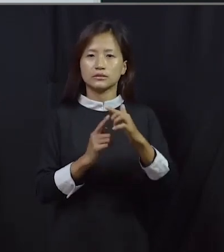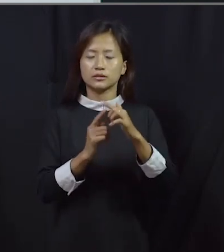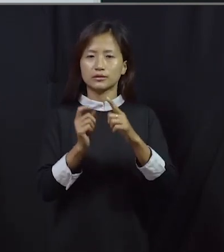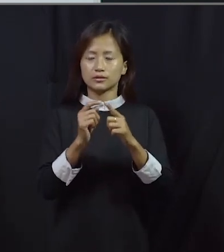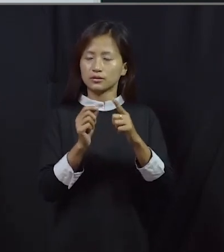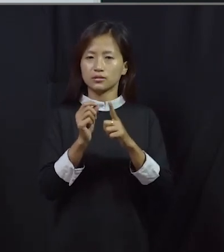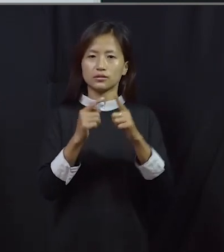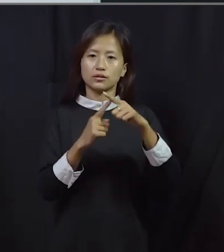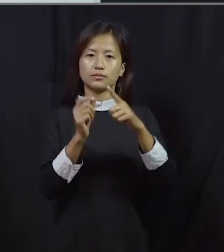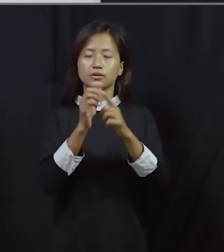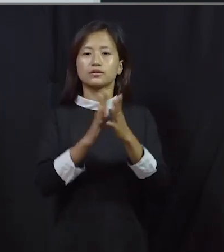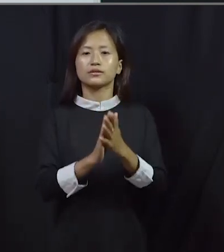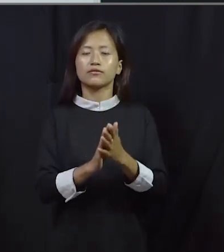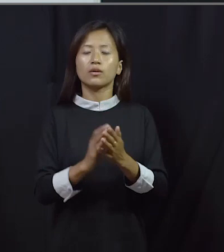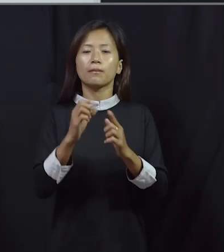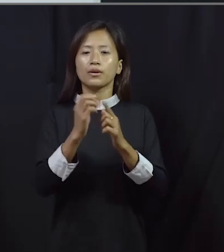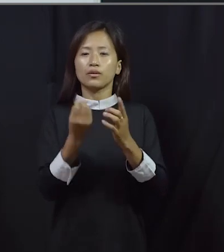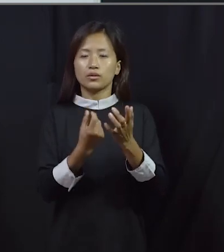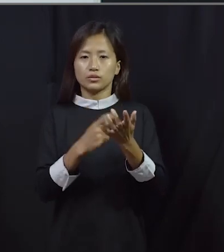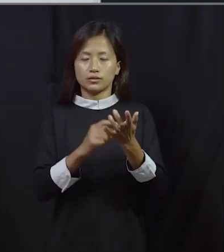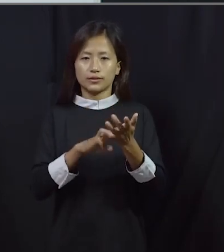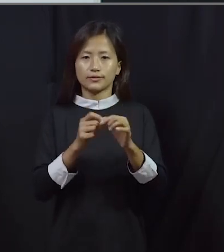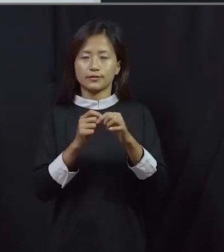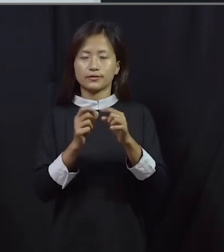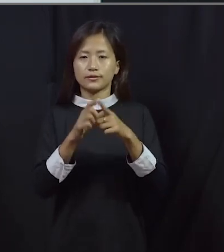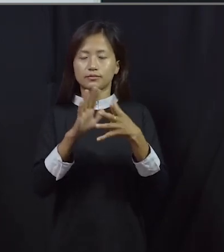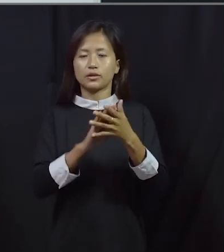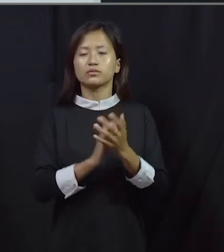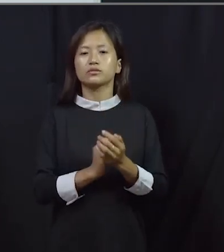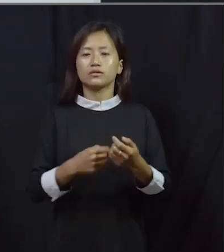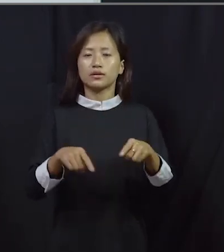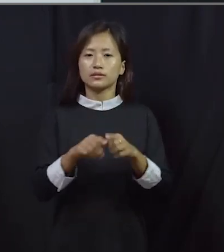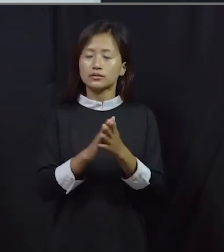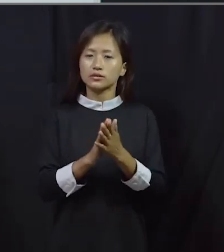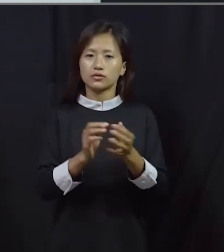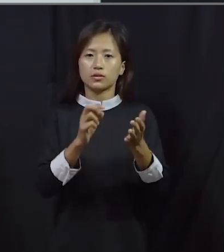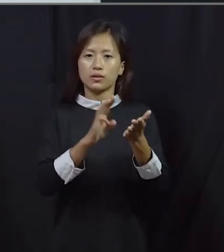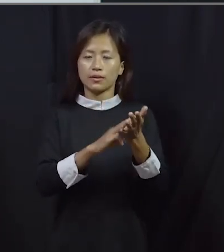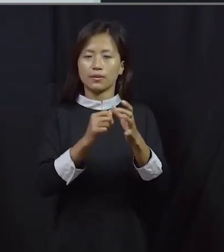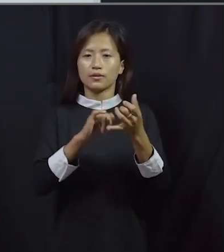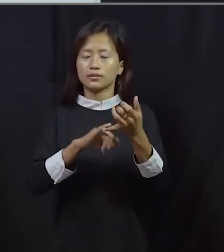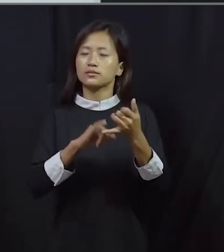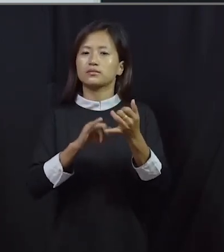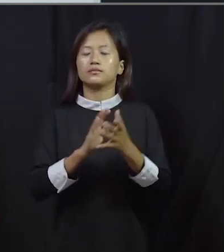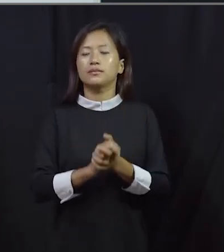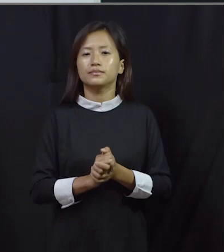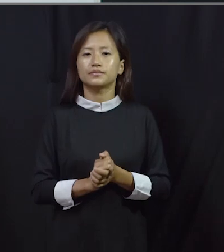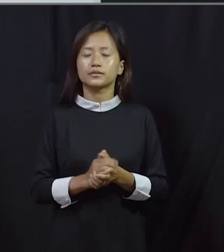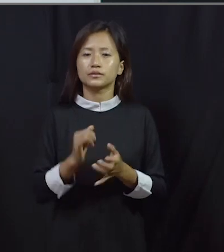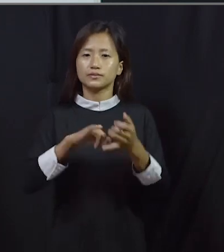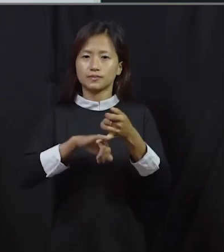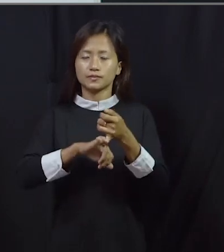P stands for pound, for mass. Okay, this is for mass. And